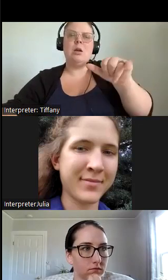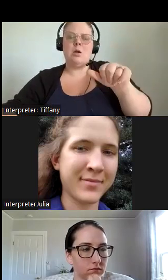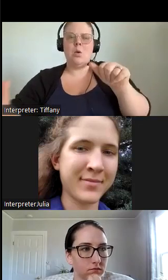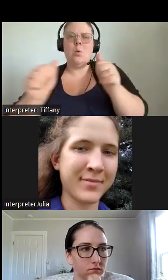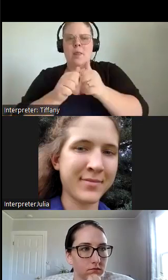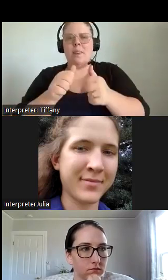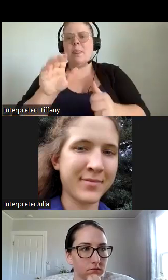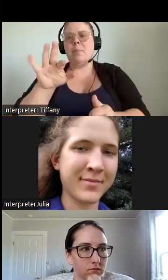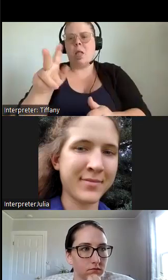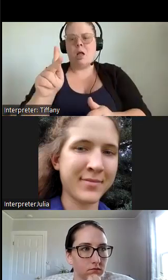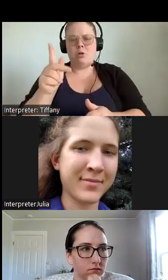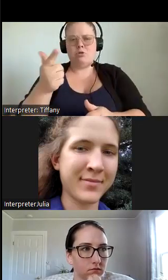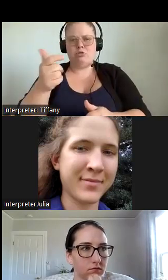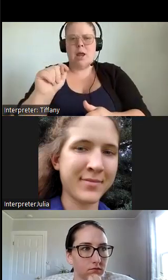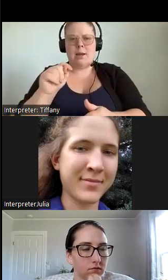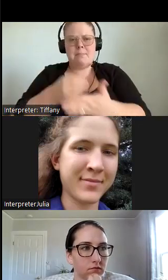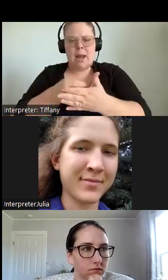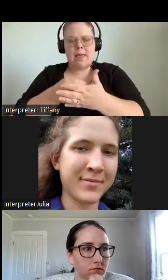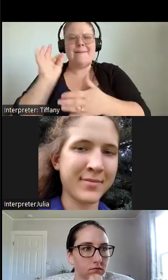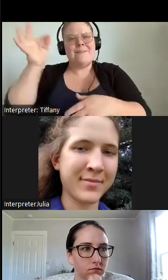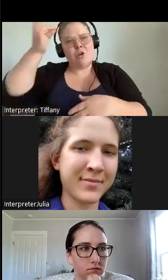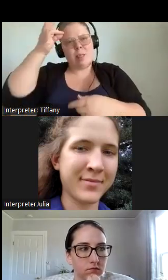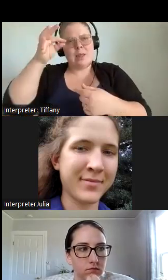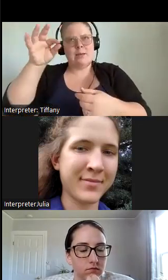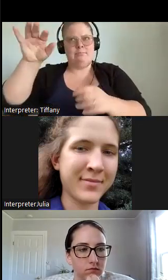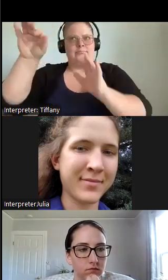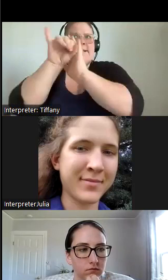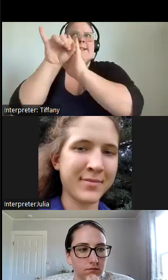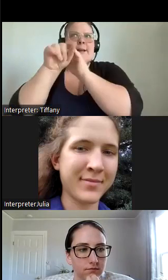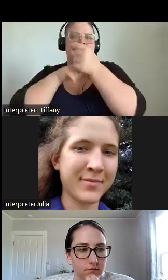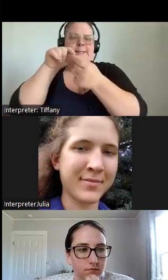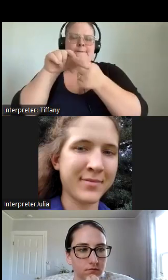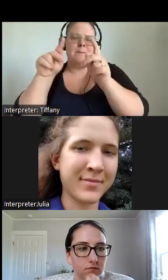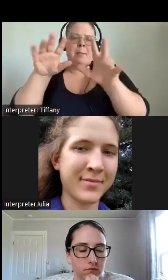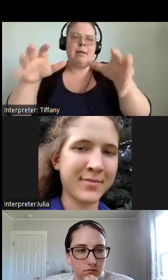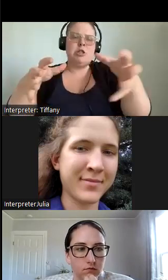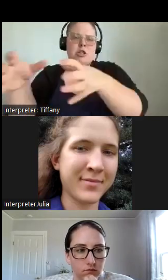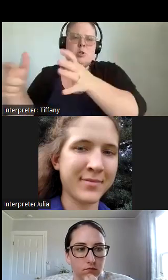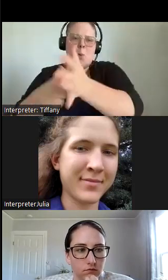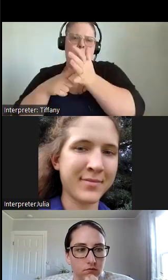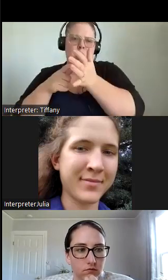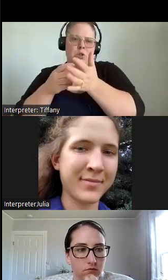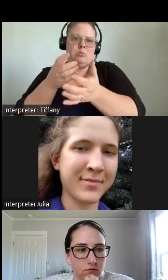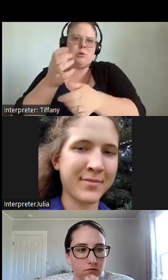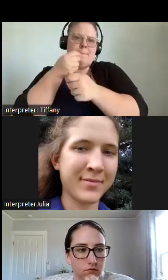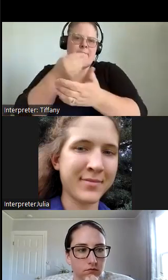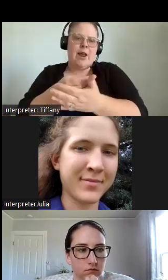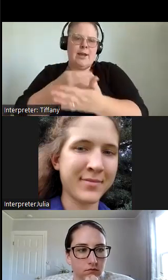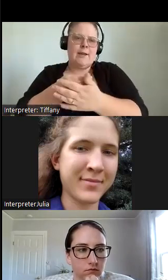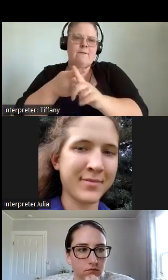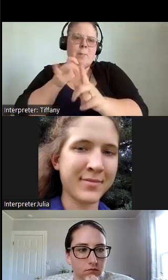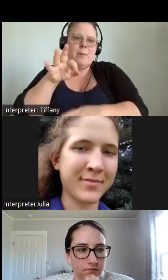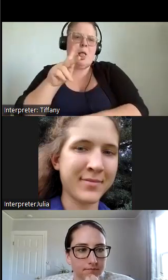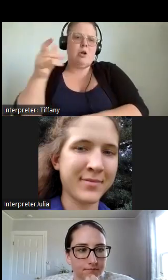certain allocations with federally identified populations that have to get funded through our block grant application